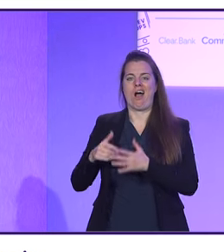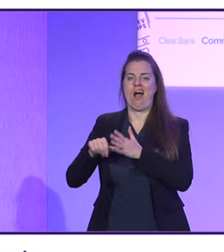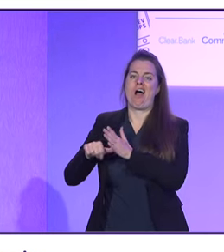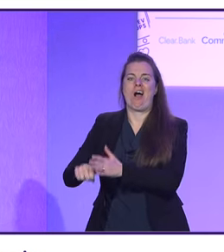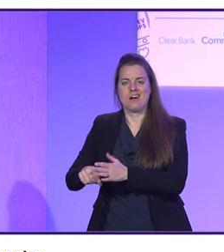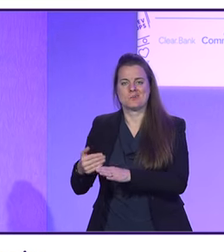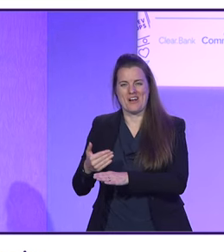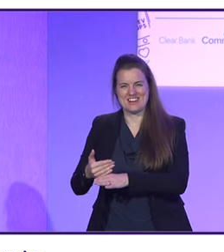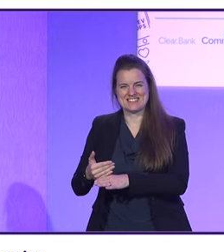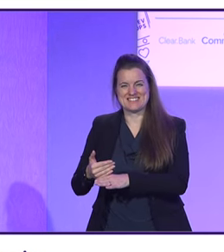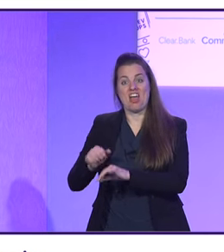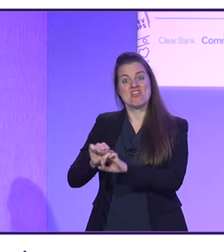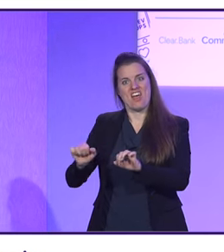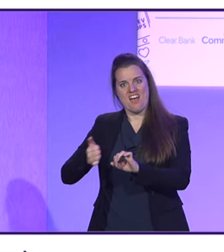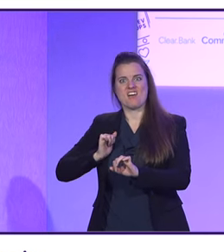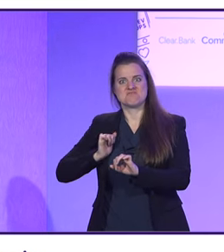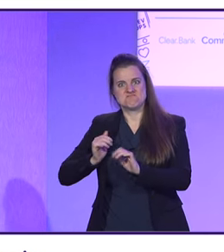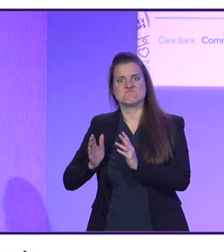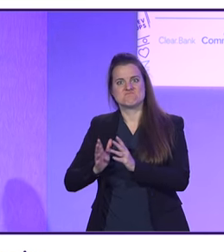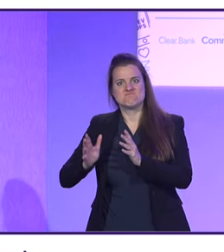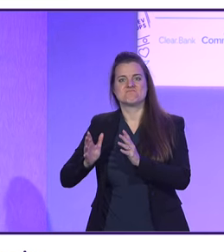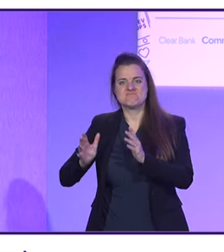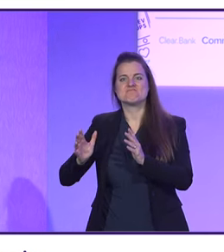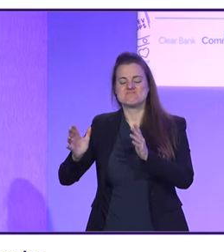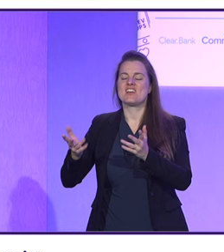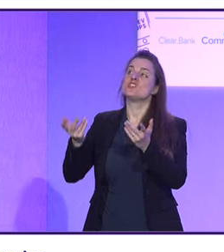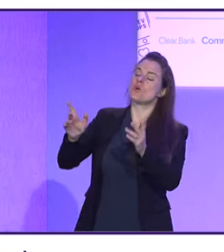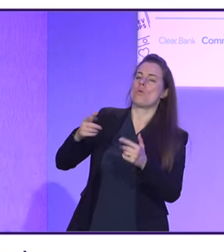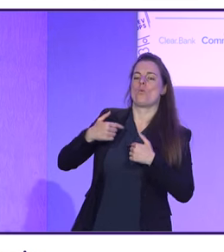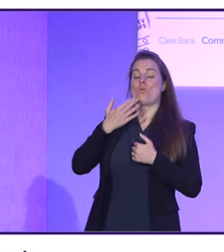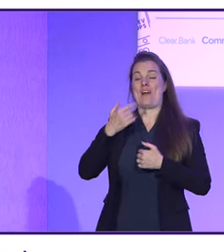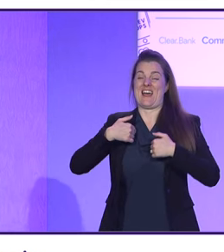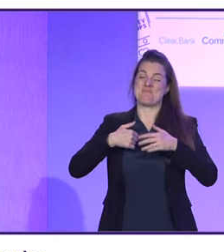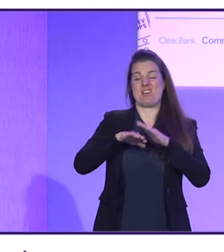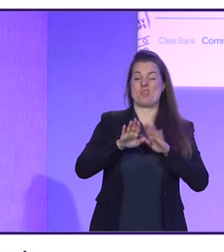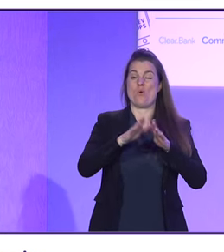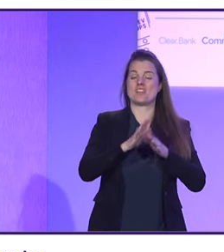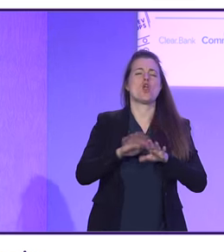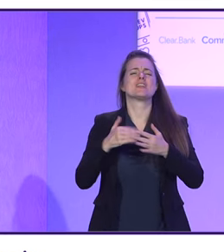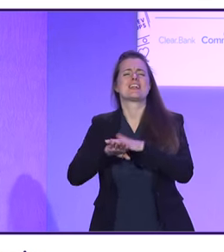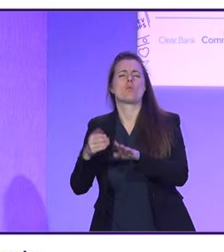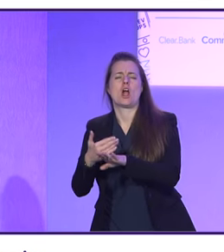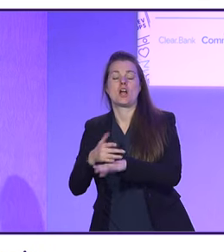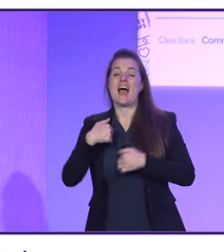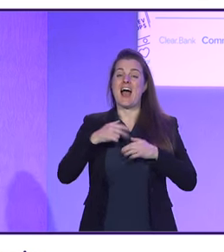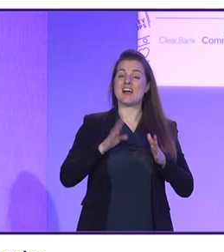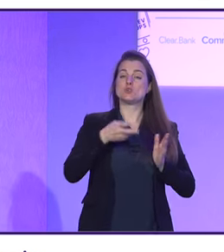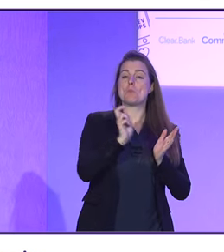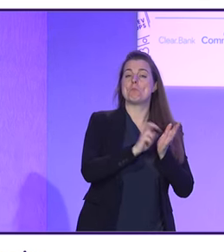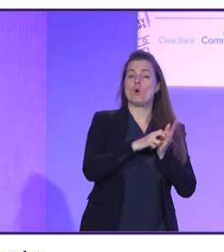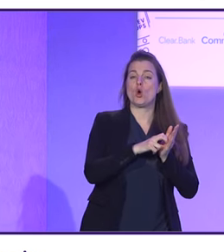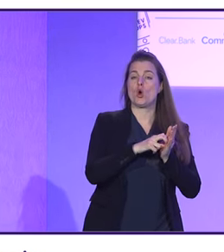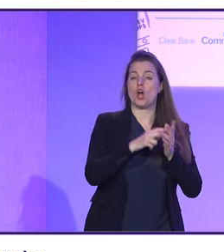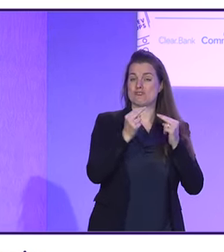up. When me, just as Abby, in the world, not at work, I had to book a restaurant the other day, and they gave me a